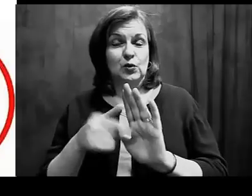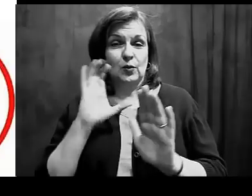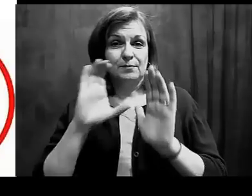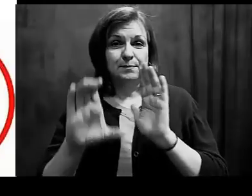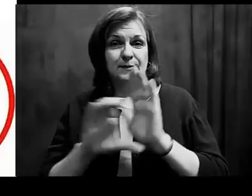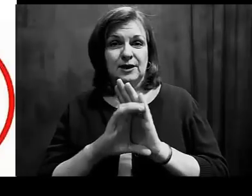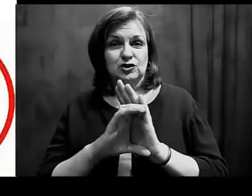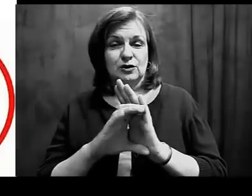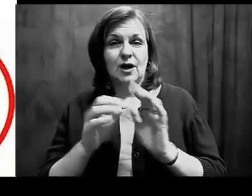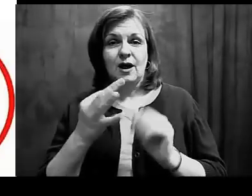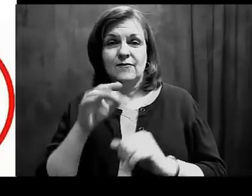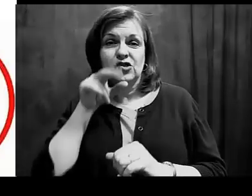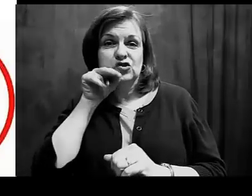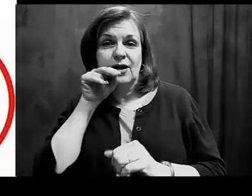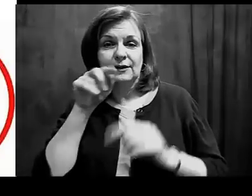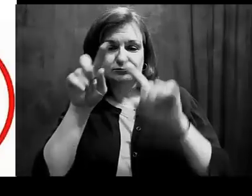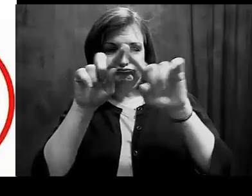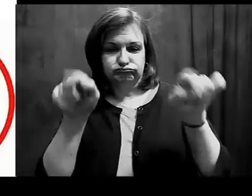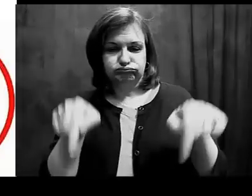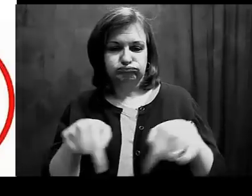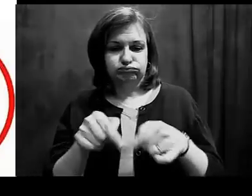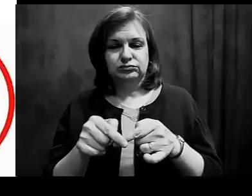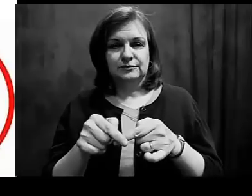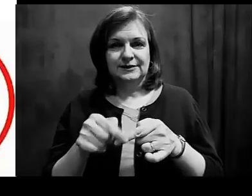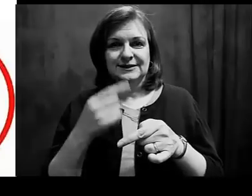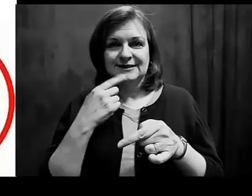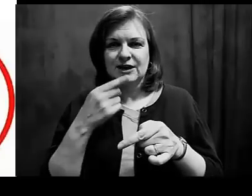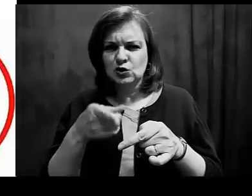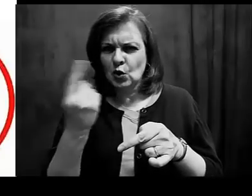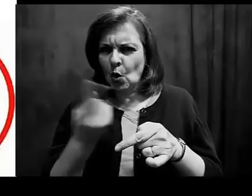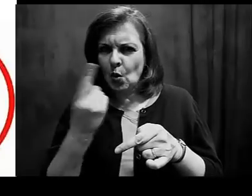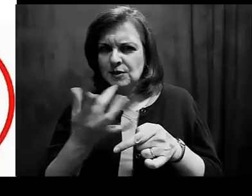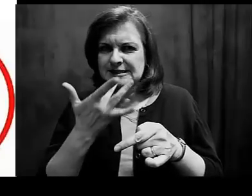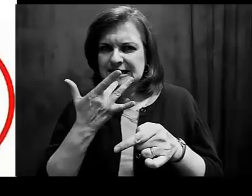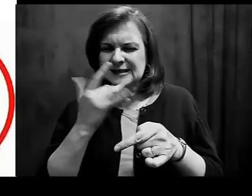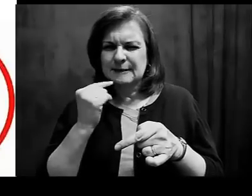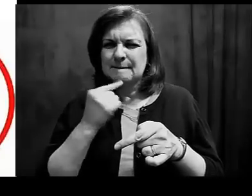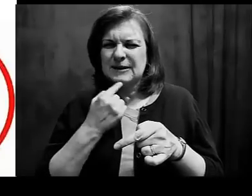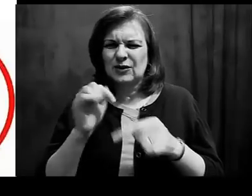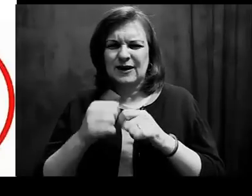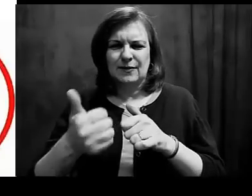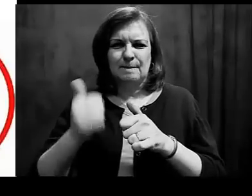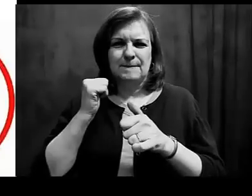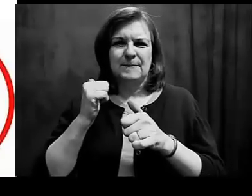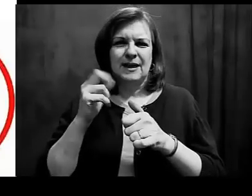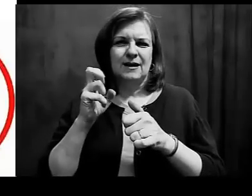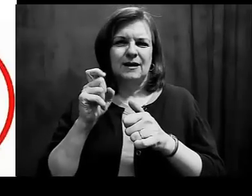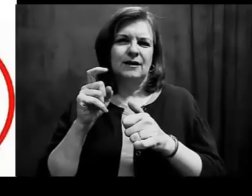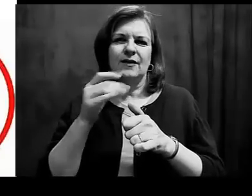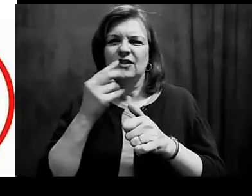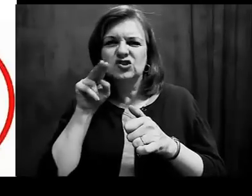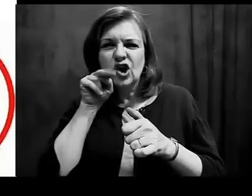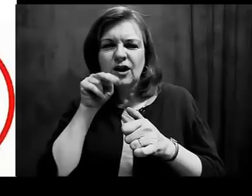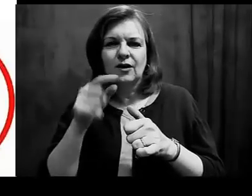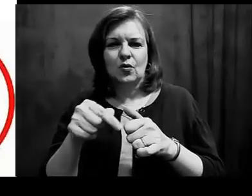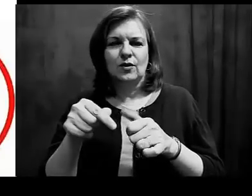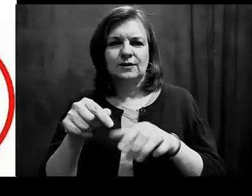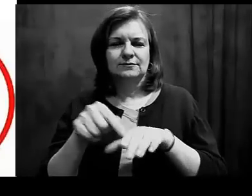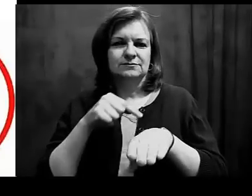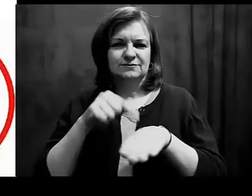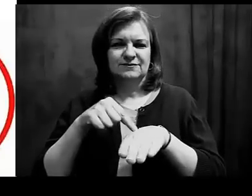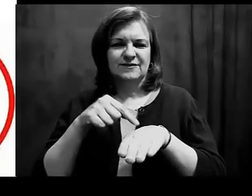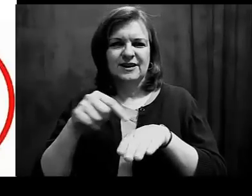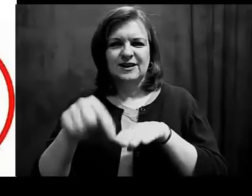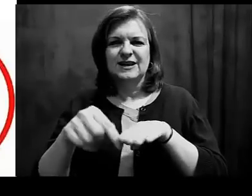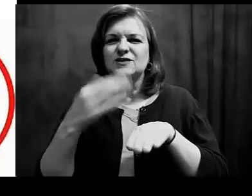tongue diagram and say that you could only taste bitter at the back of your tongue and you can only taste